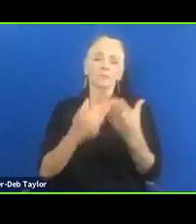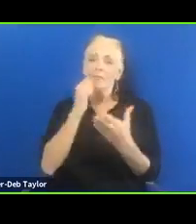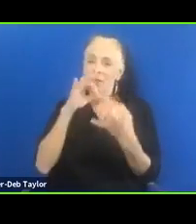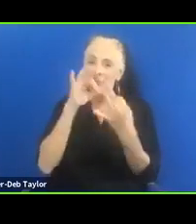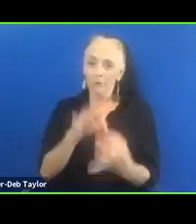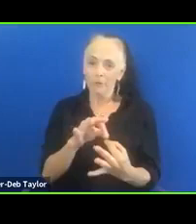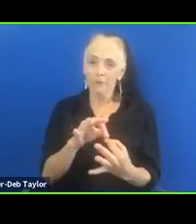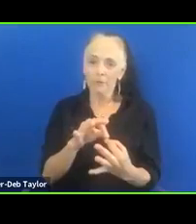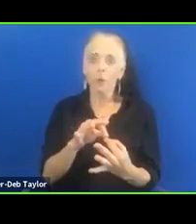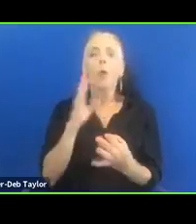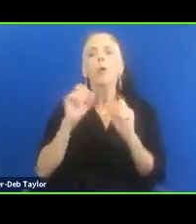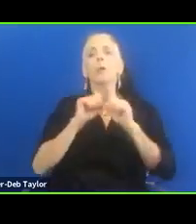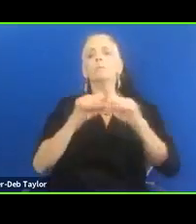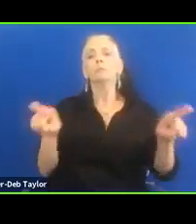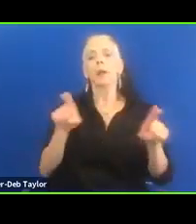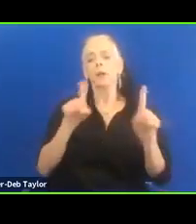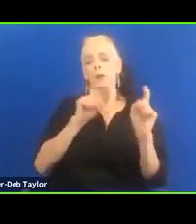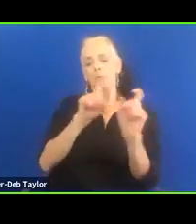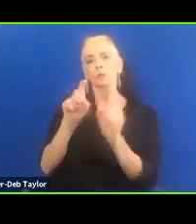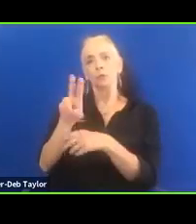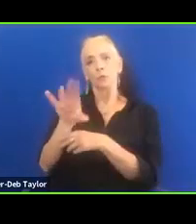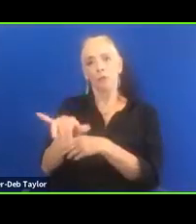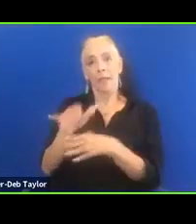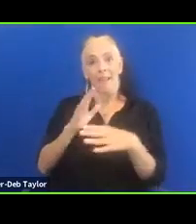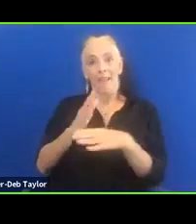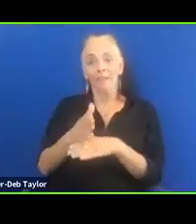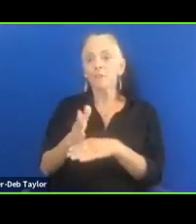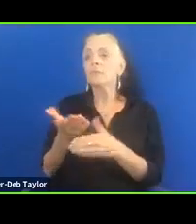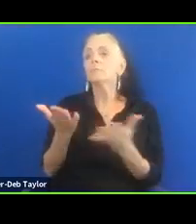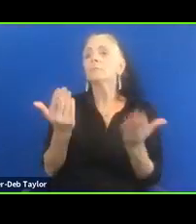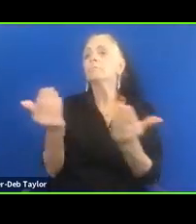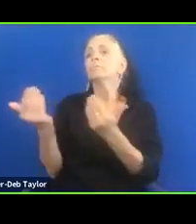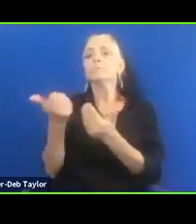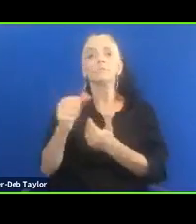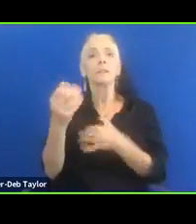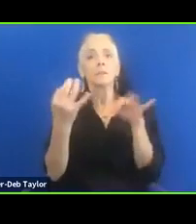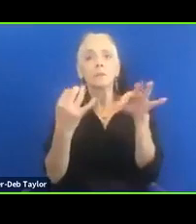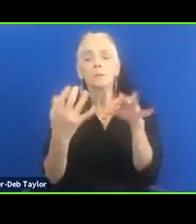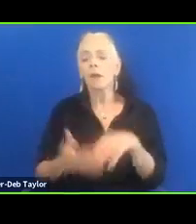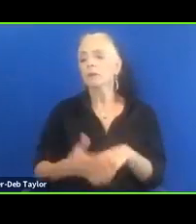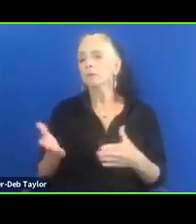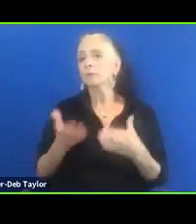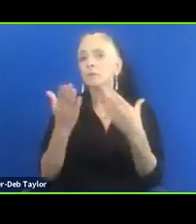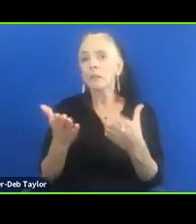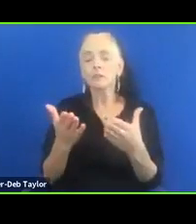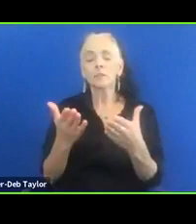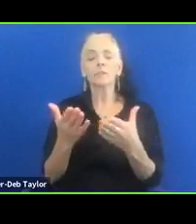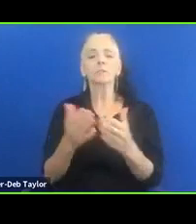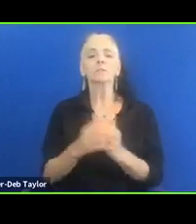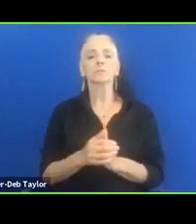be sending out a survey after the session, and we welcome your feedback, suggestions, and access